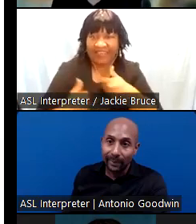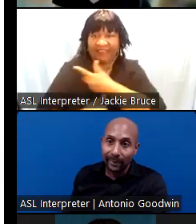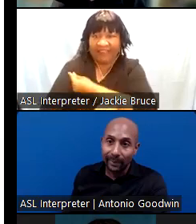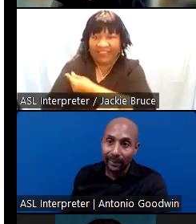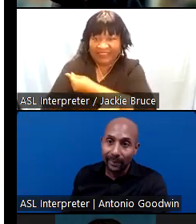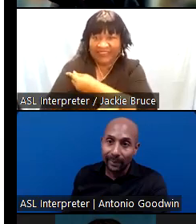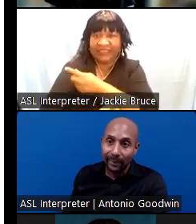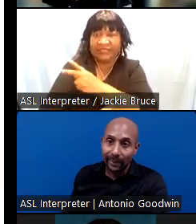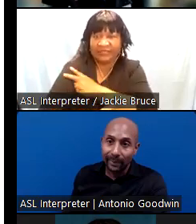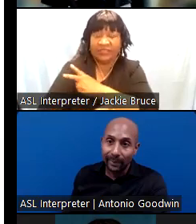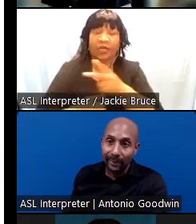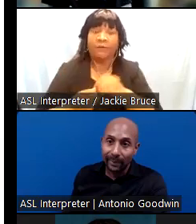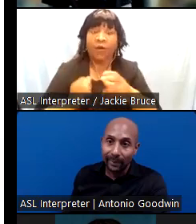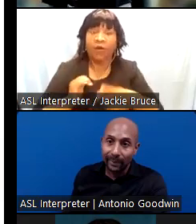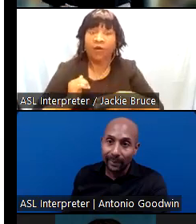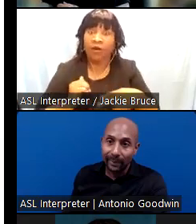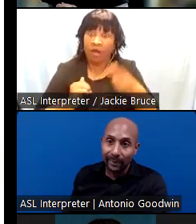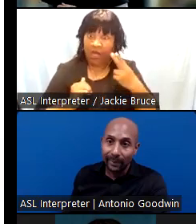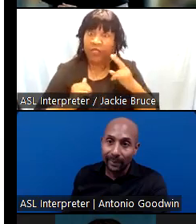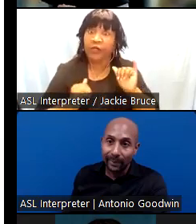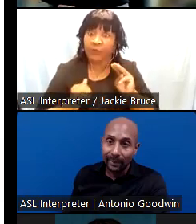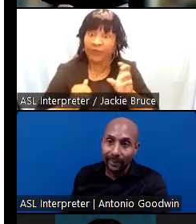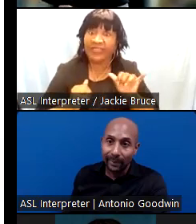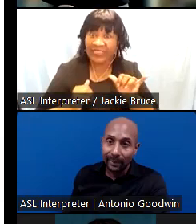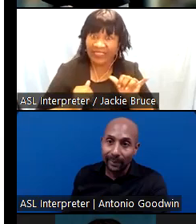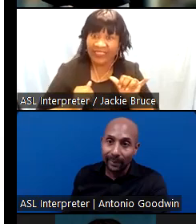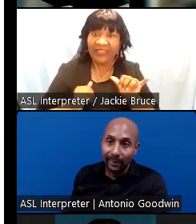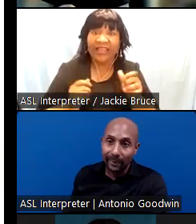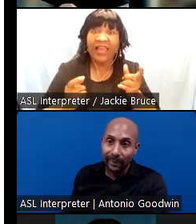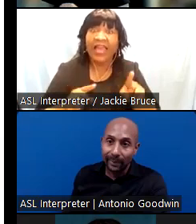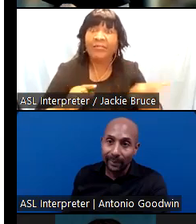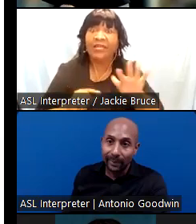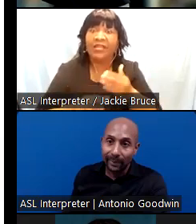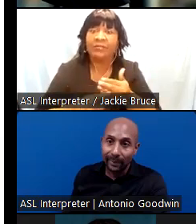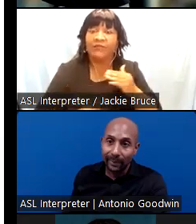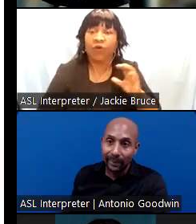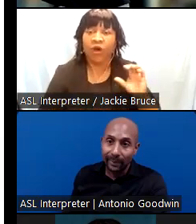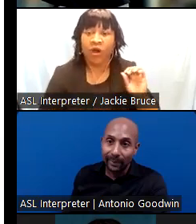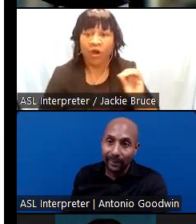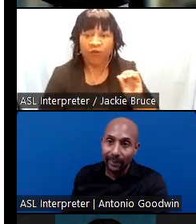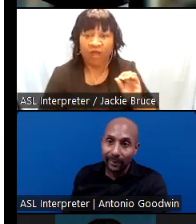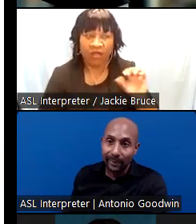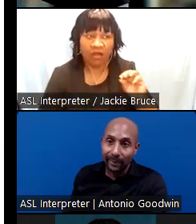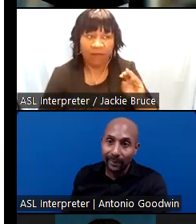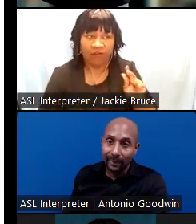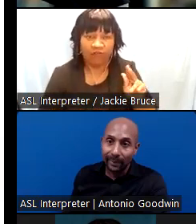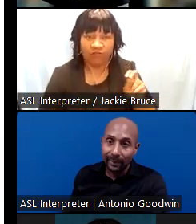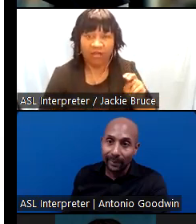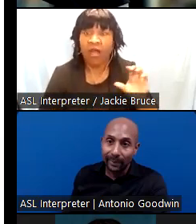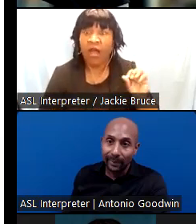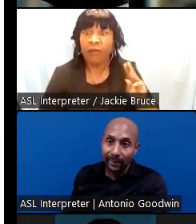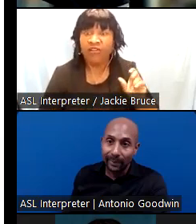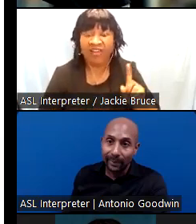vaccine that showed higher rates of immunity were before Omicron. So Omicron has changed the game a